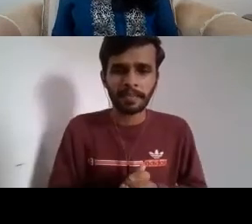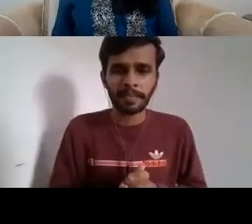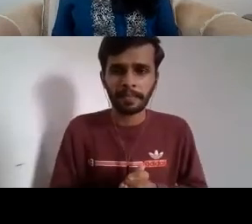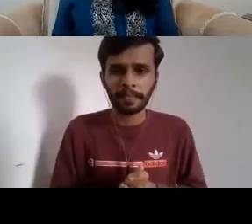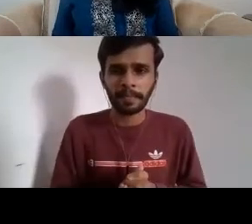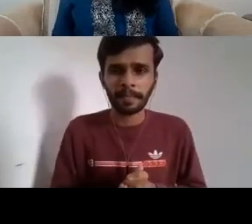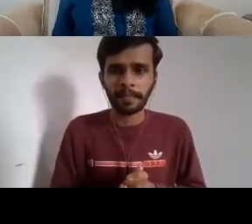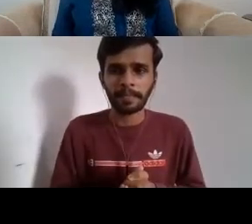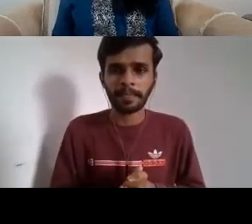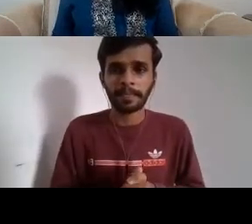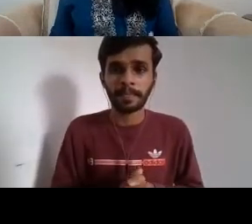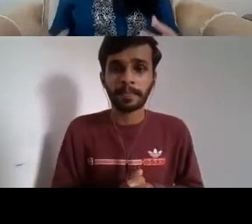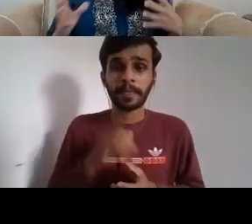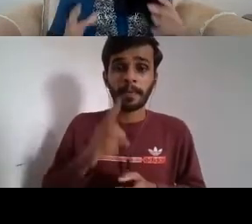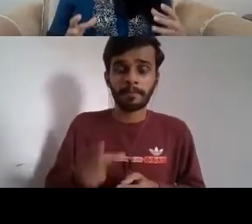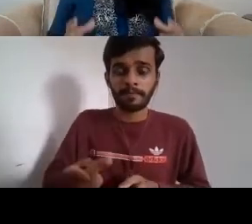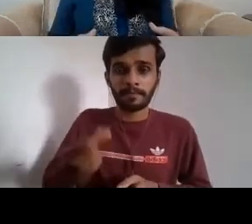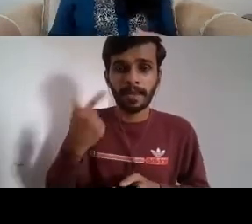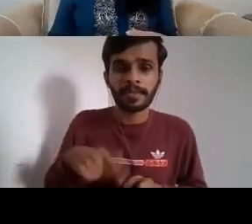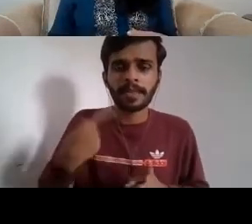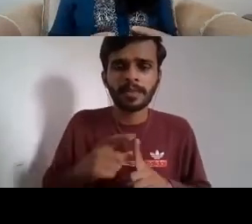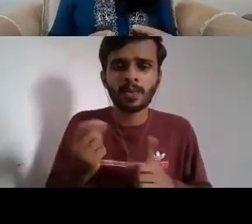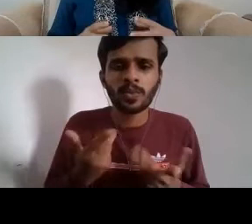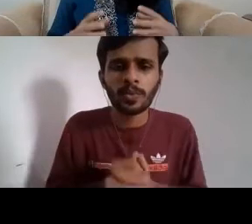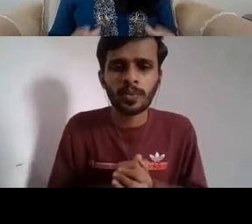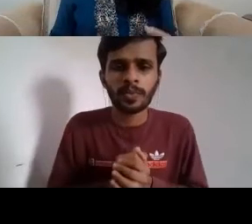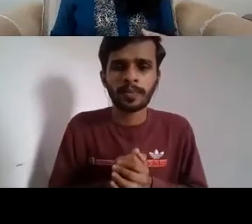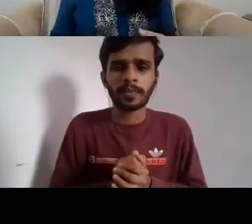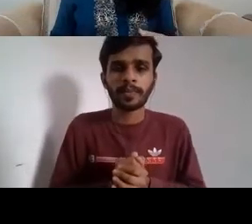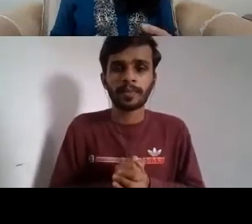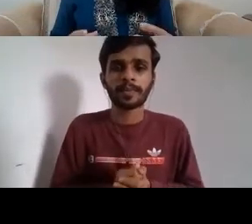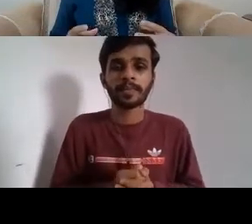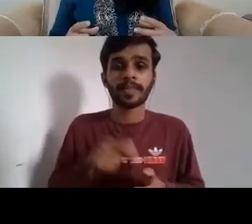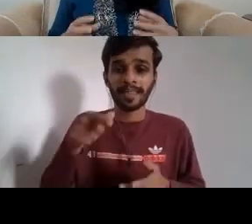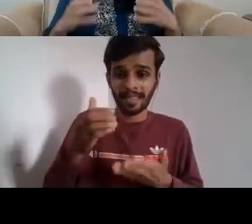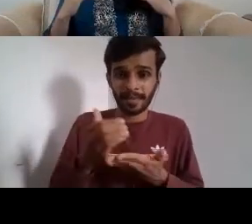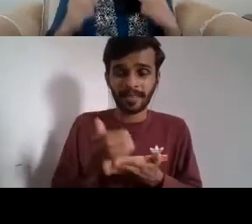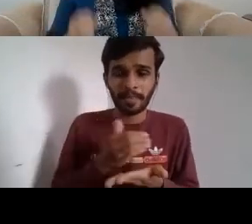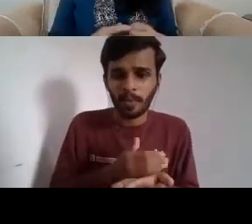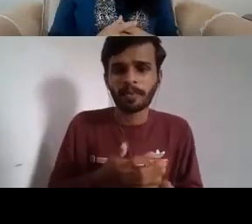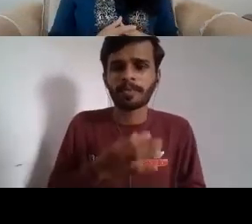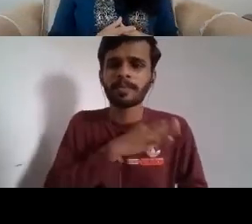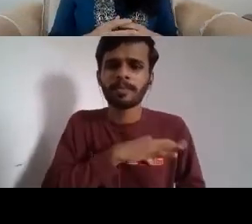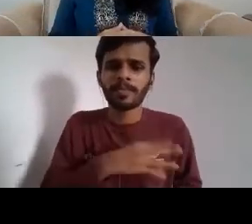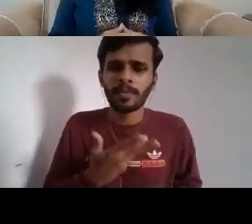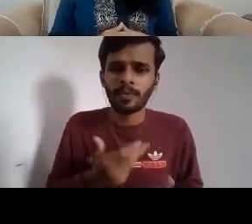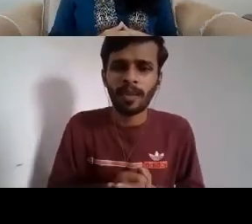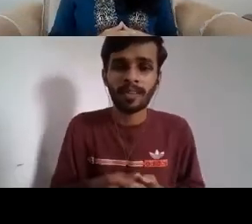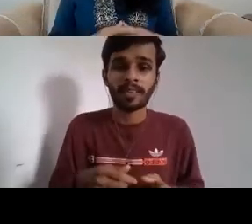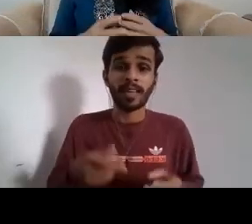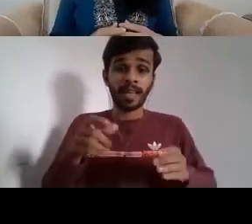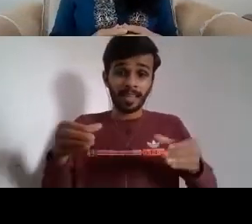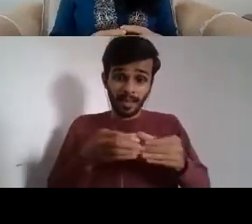They quickly put together the first ever benefit of such magnitude, featuring a super group of